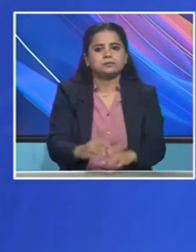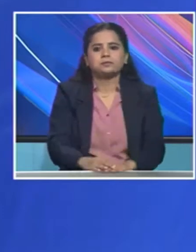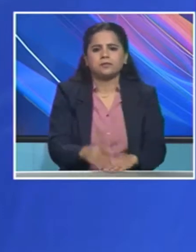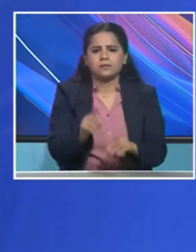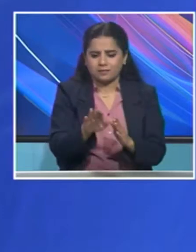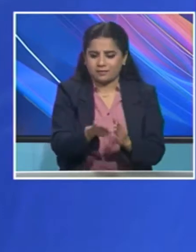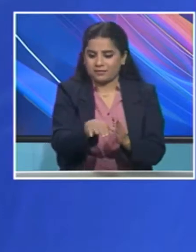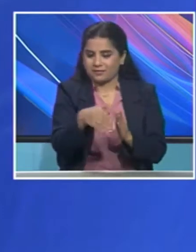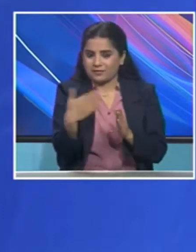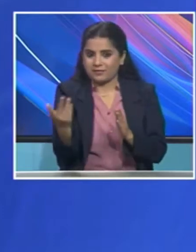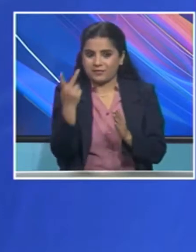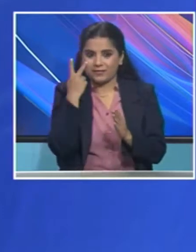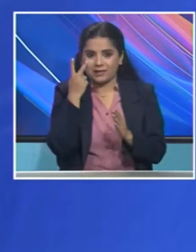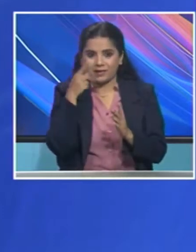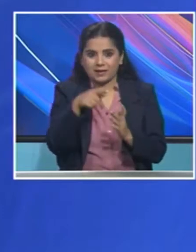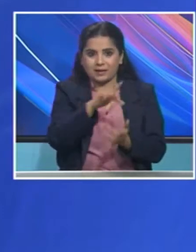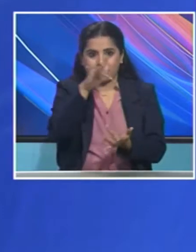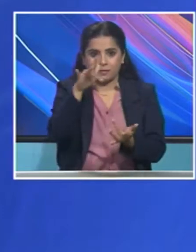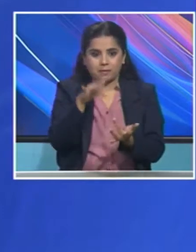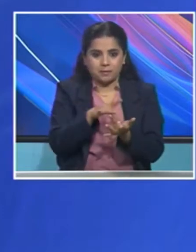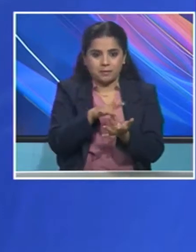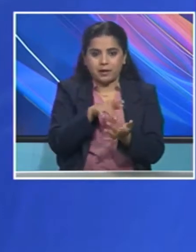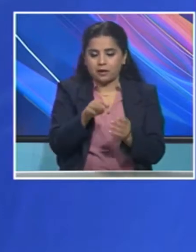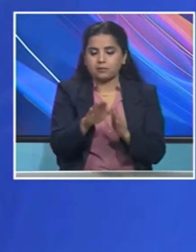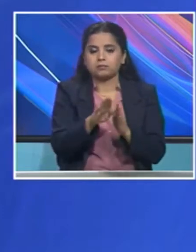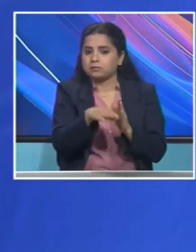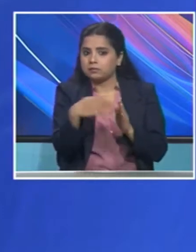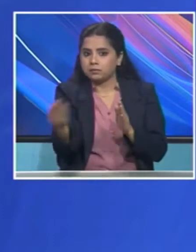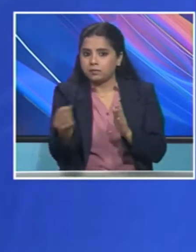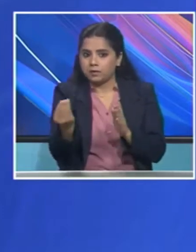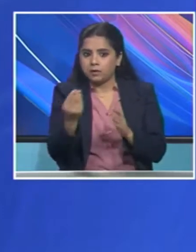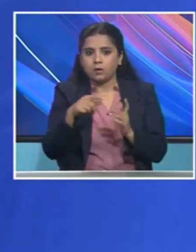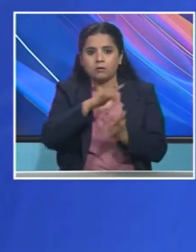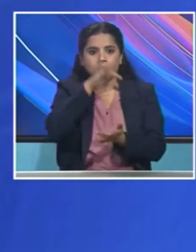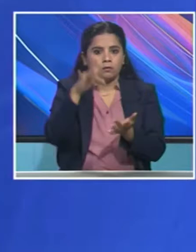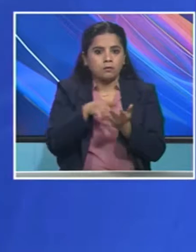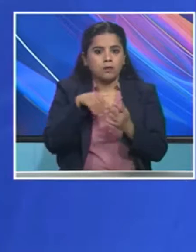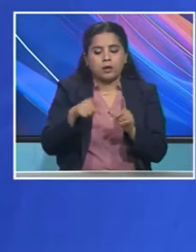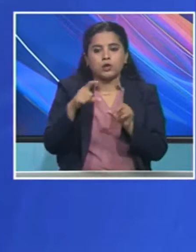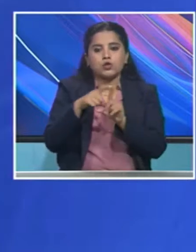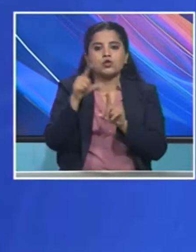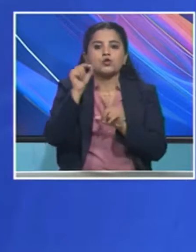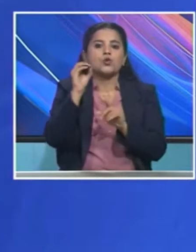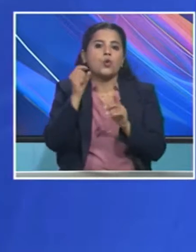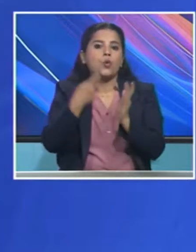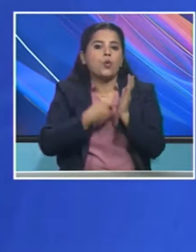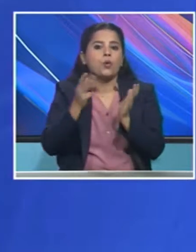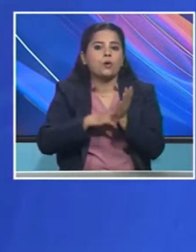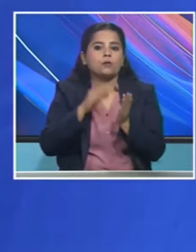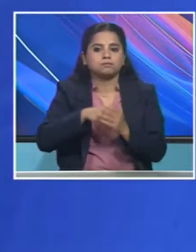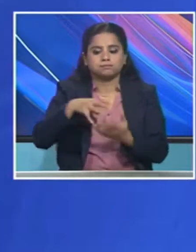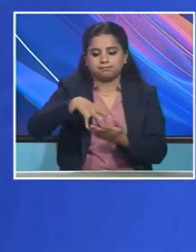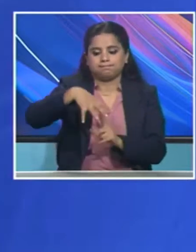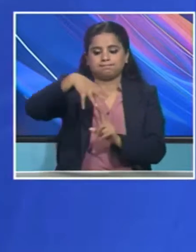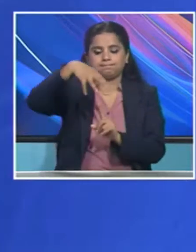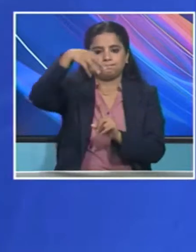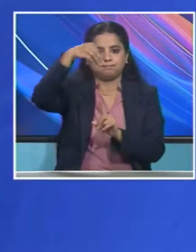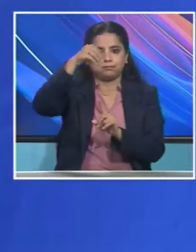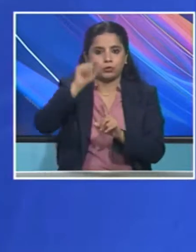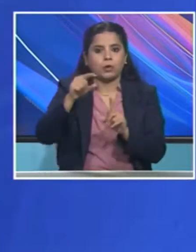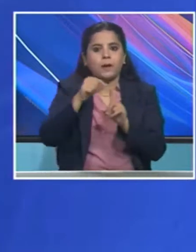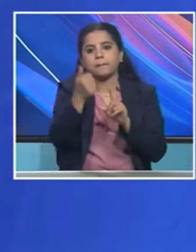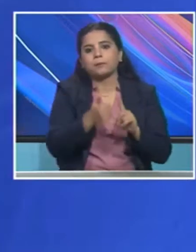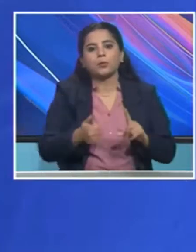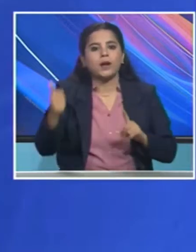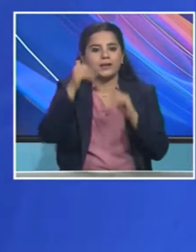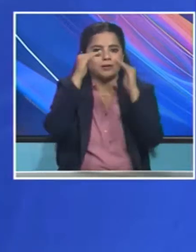right at the center of attention is the central dome of Rashtrapati